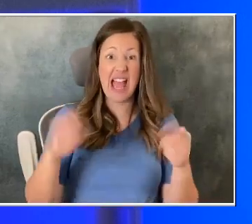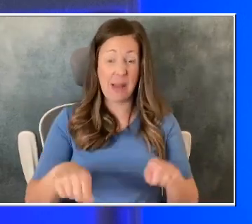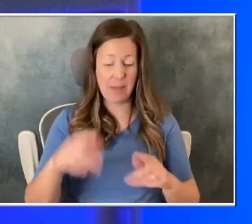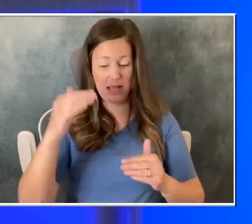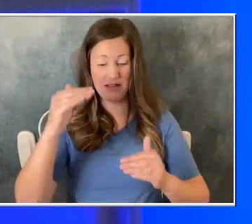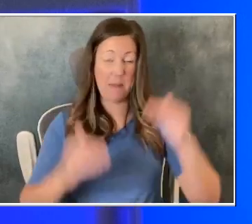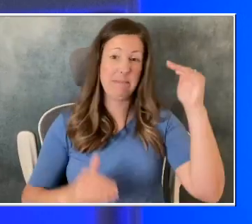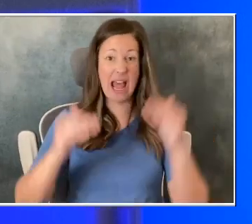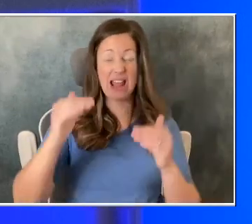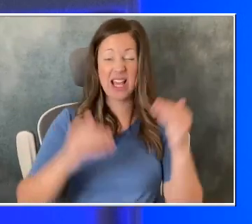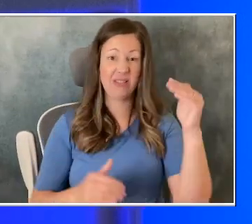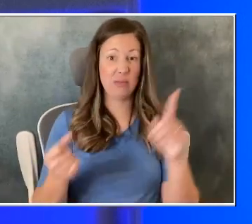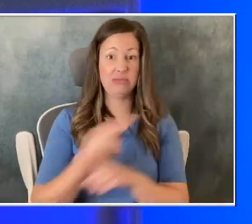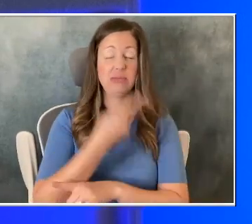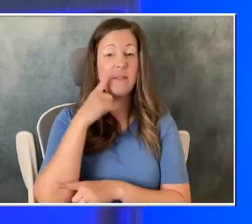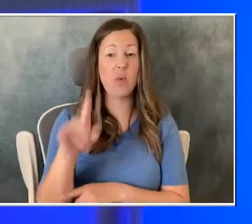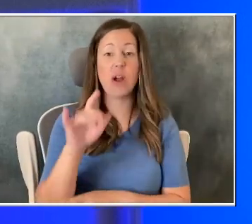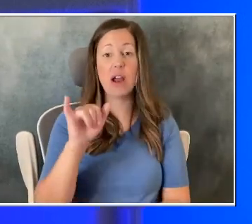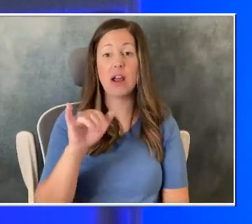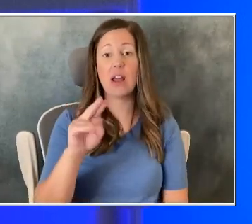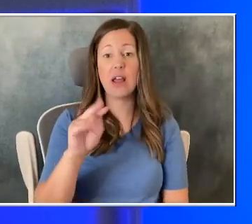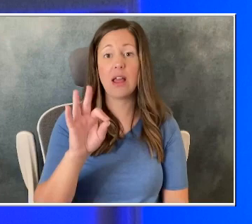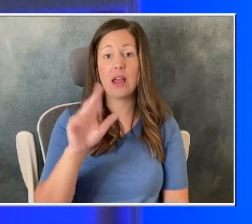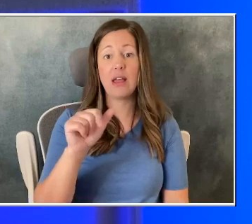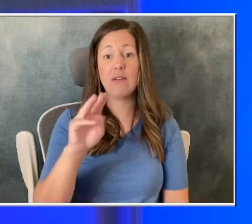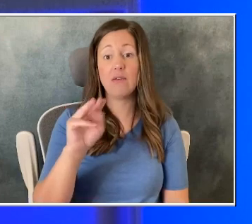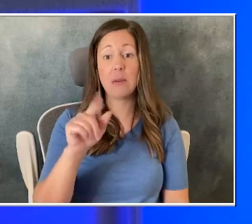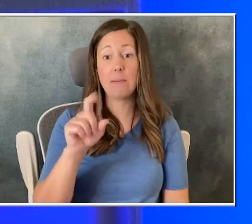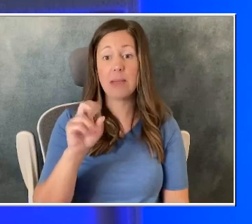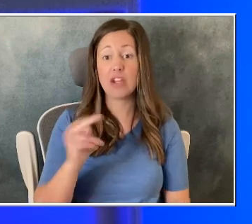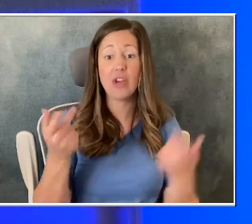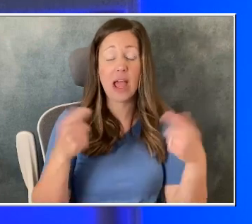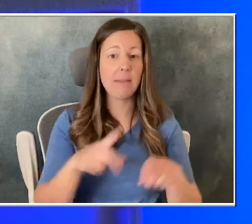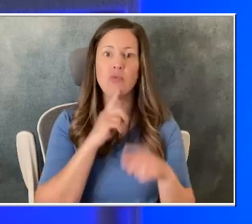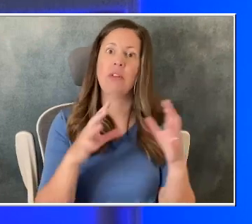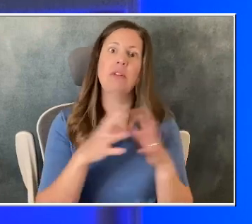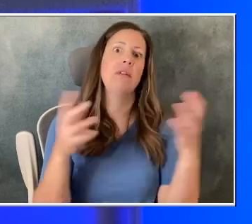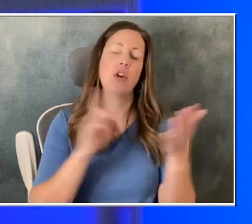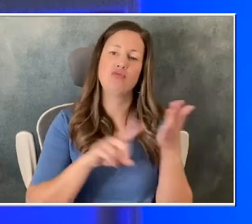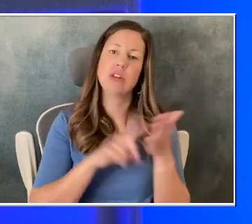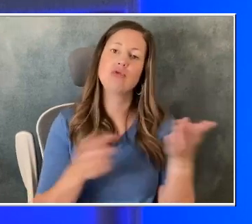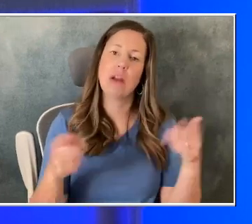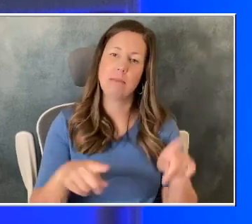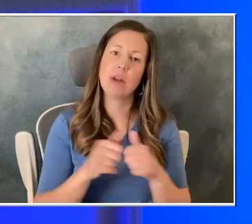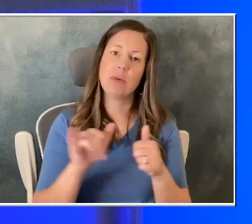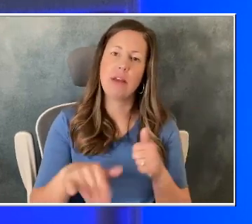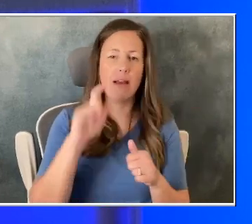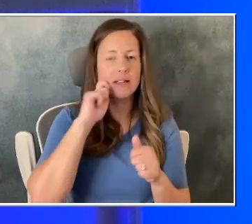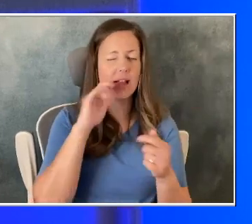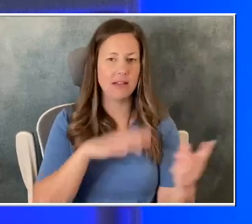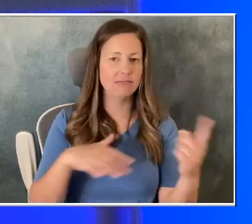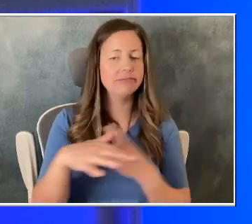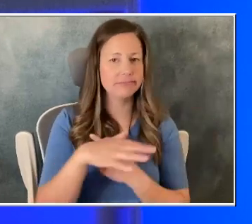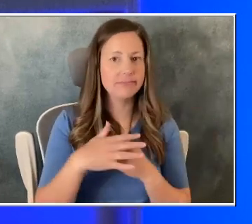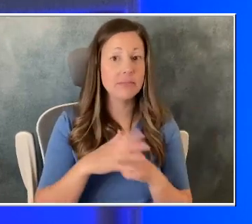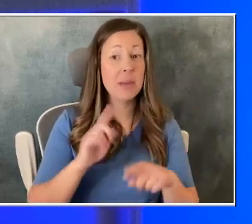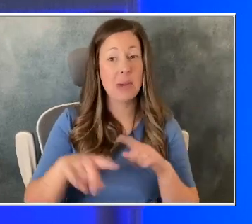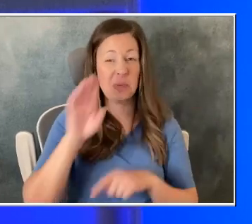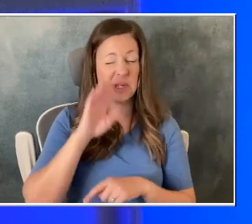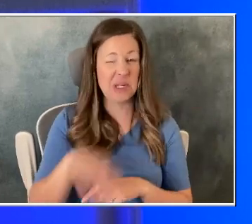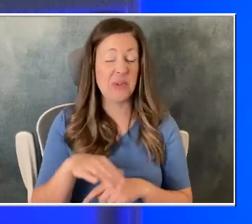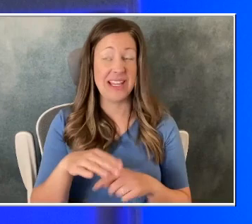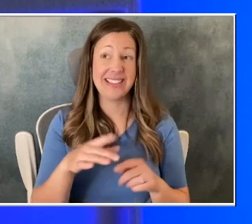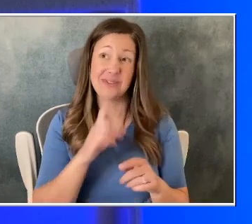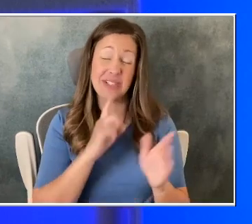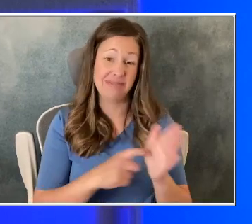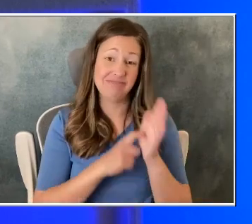inflammation. So there's a lot of research that's going on right now in terms of the skin microbiome, but we do know that it plays a crucial role in